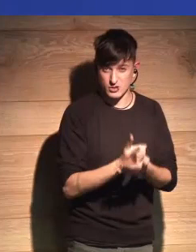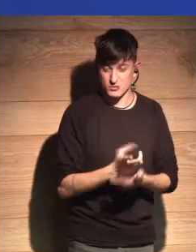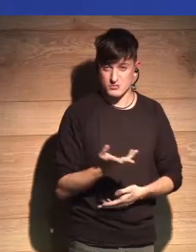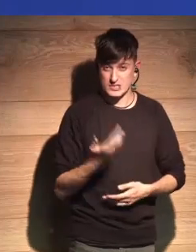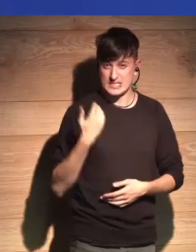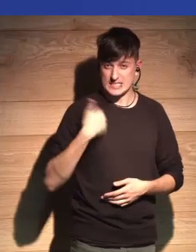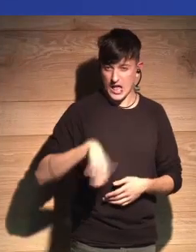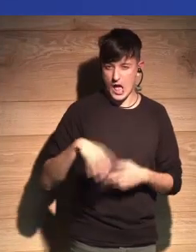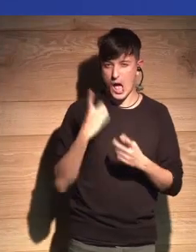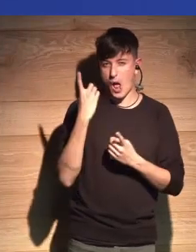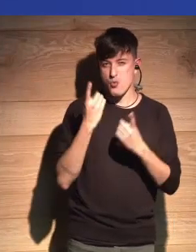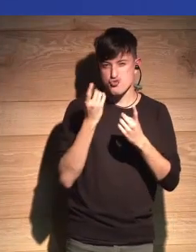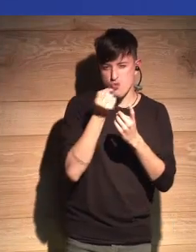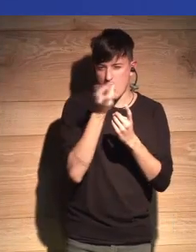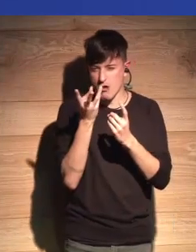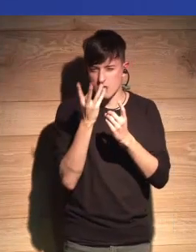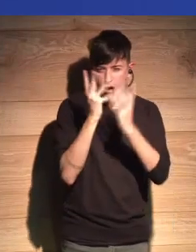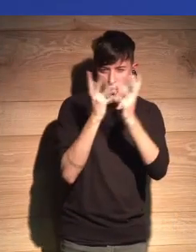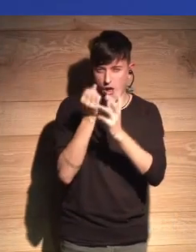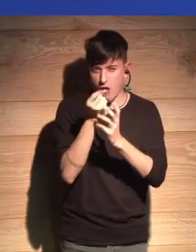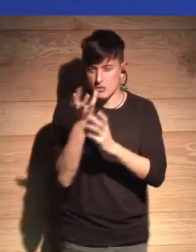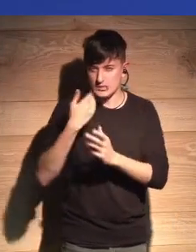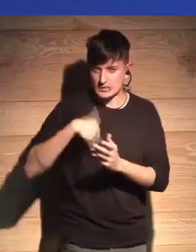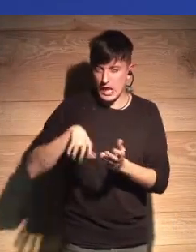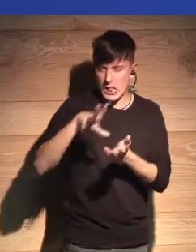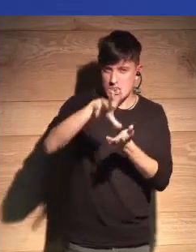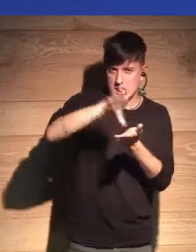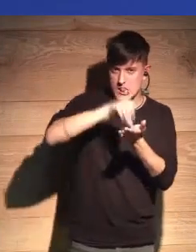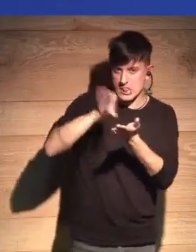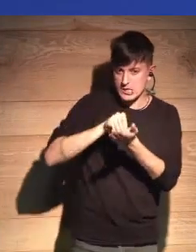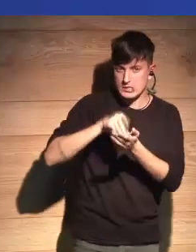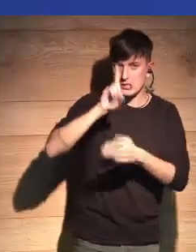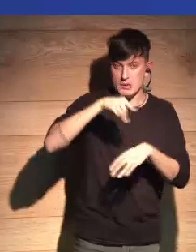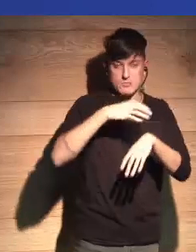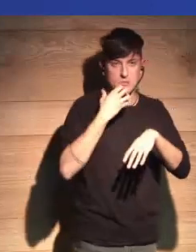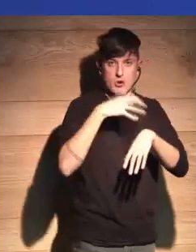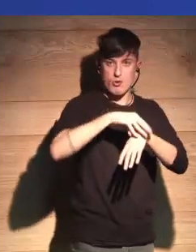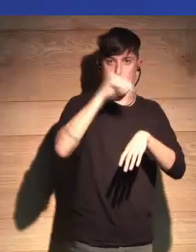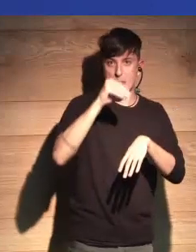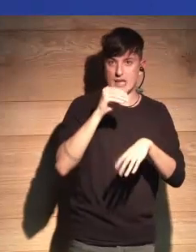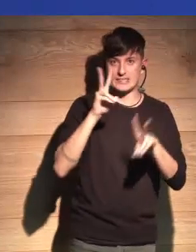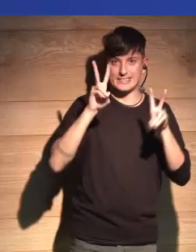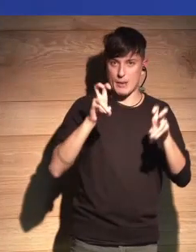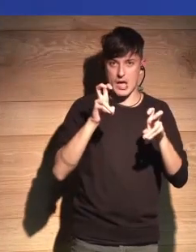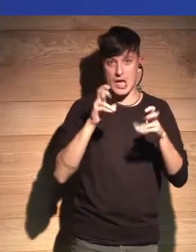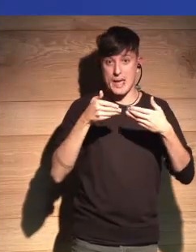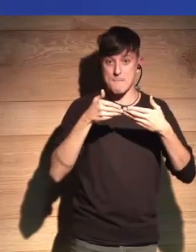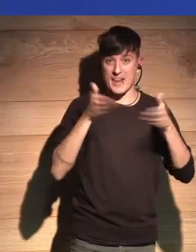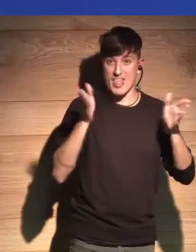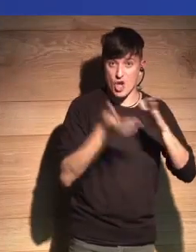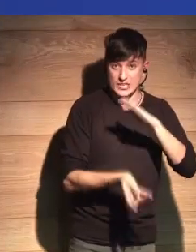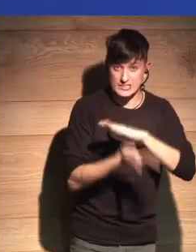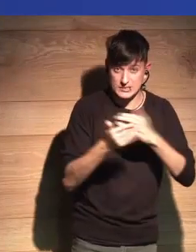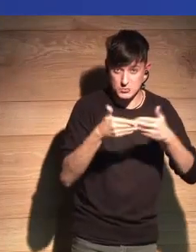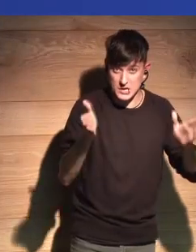Europe. We've heard some of the numbers, and this is also the case in Sweden. For example, when it comes